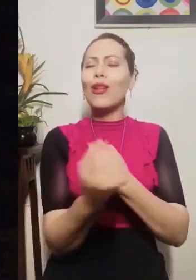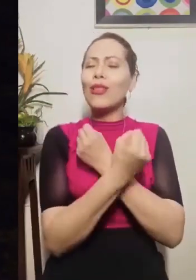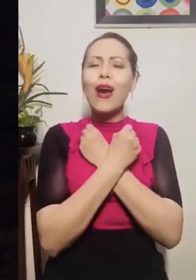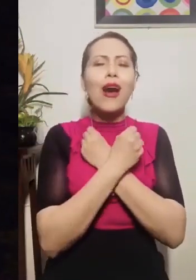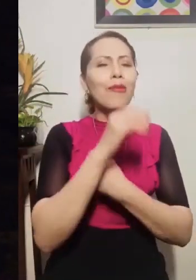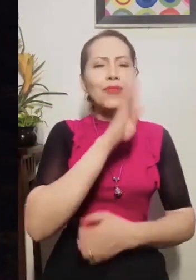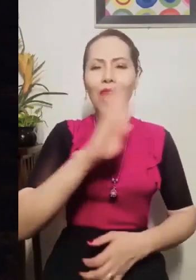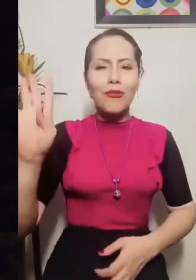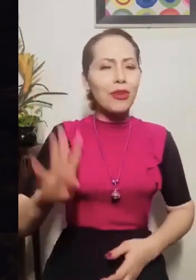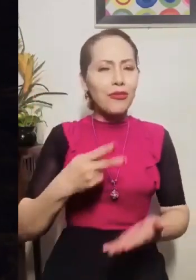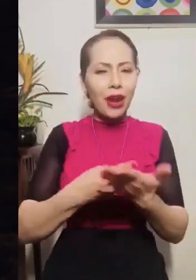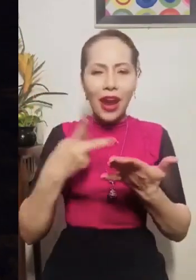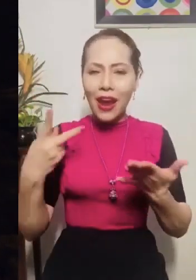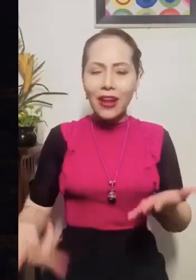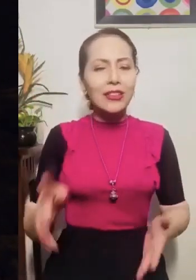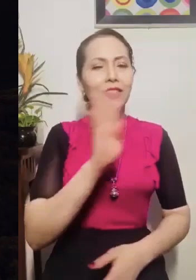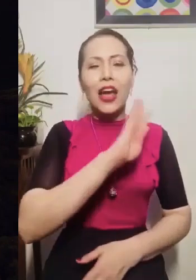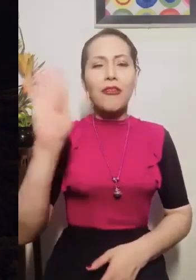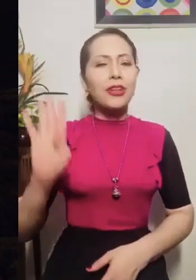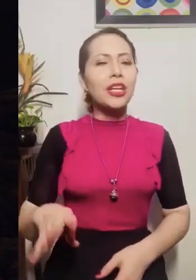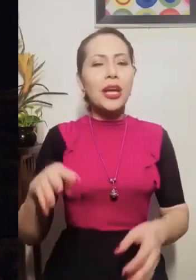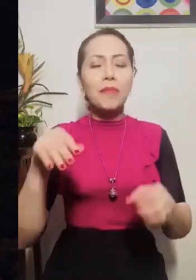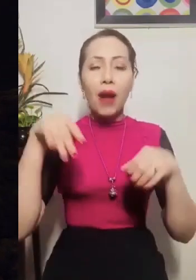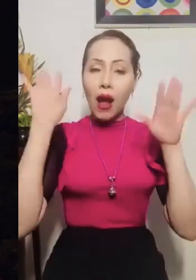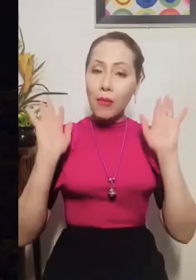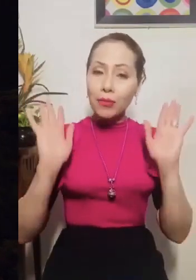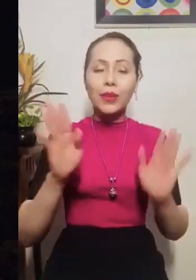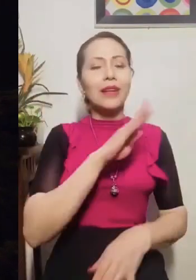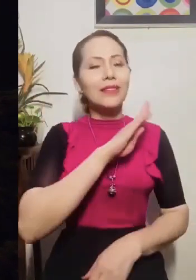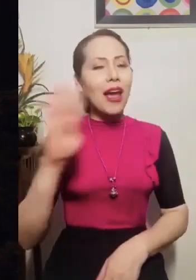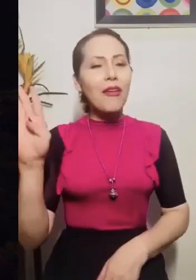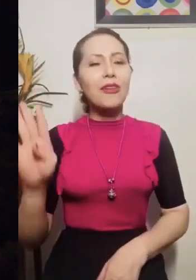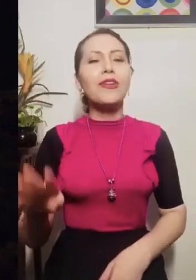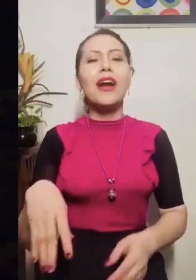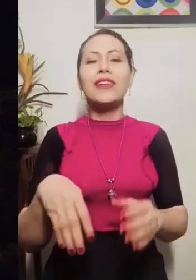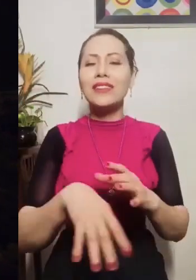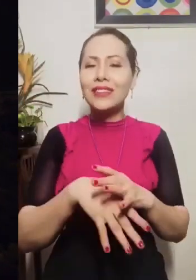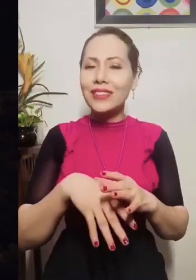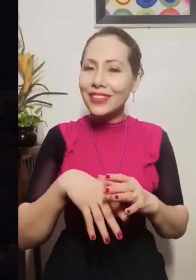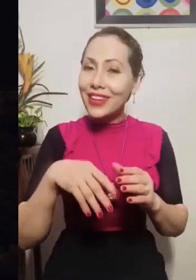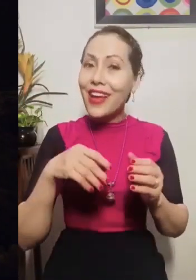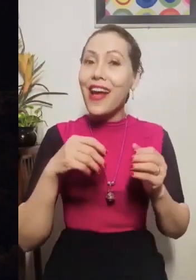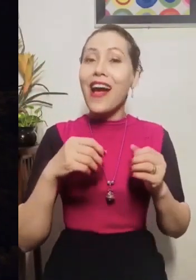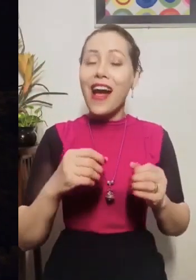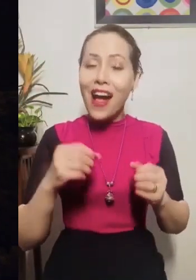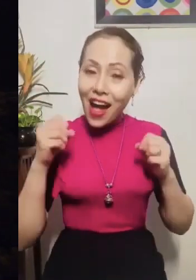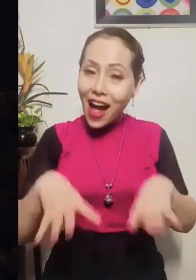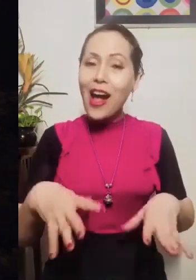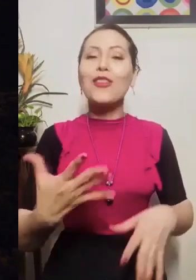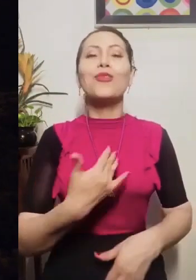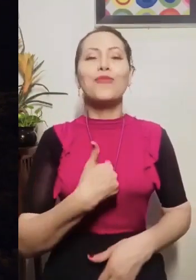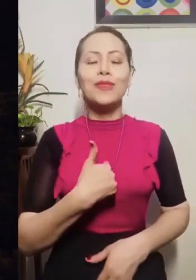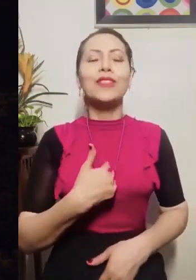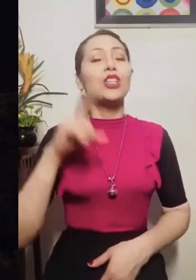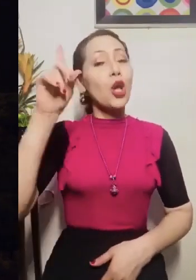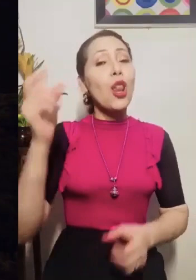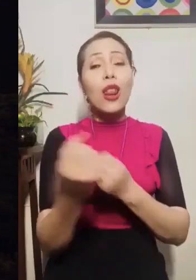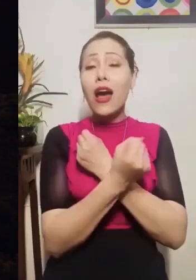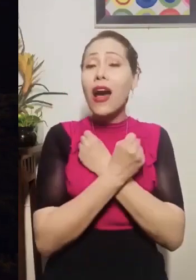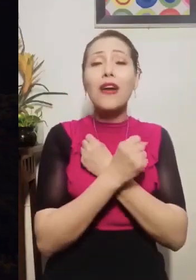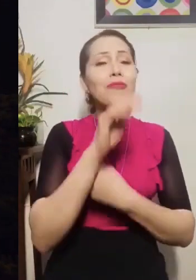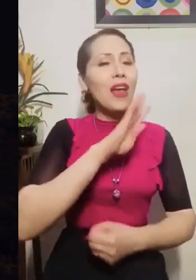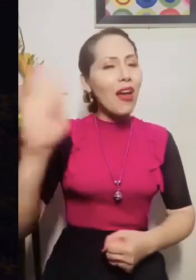love never fails, it never gives up, it never runs out of me. Your love